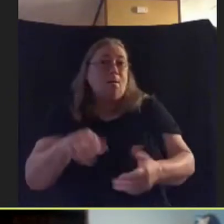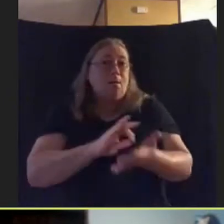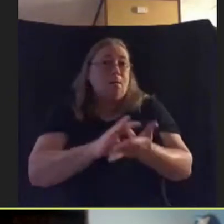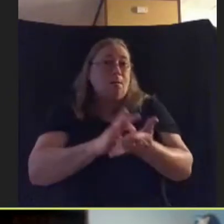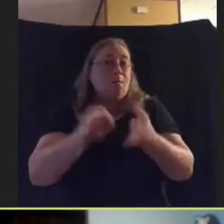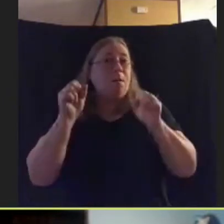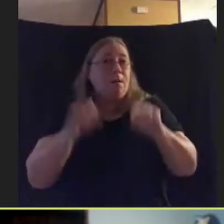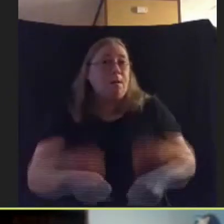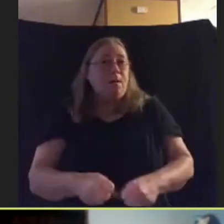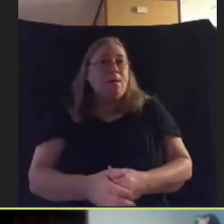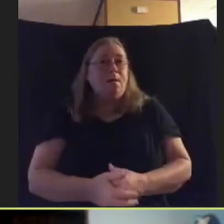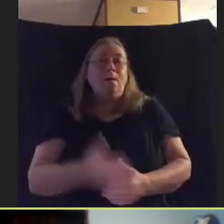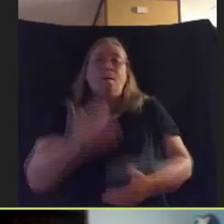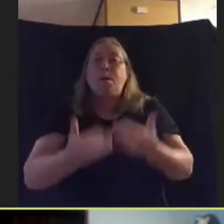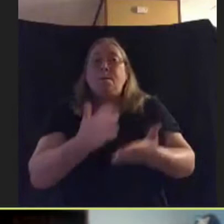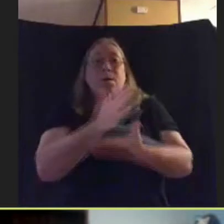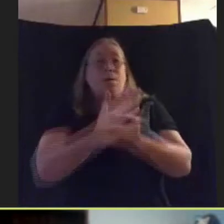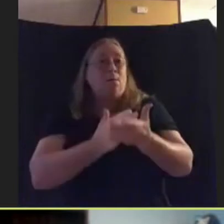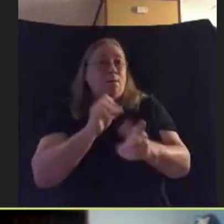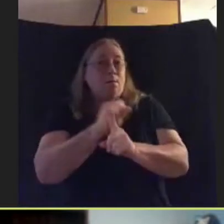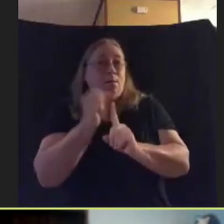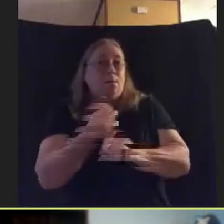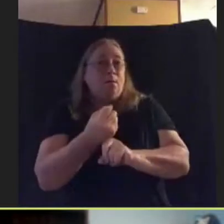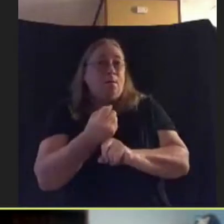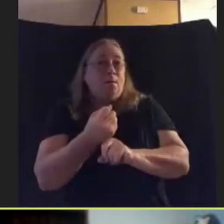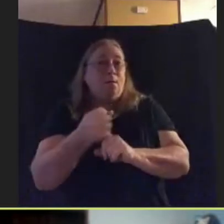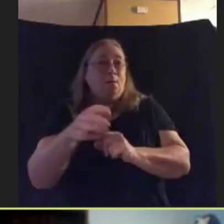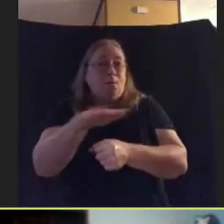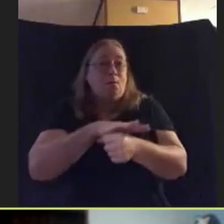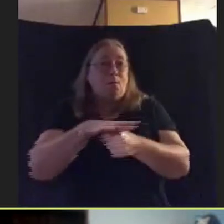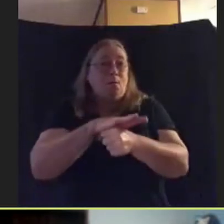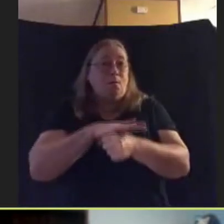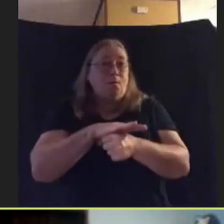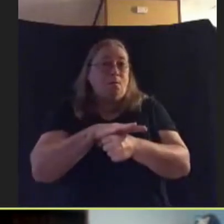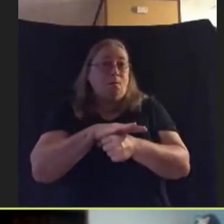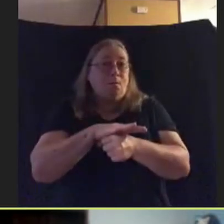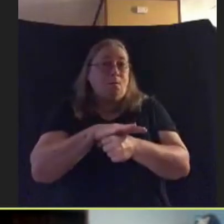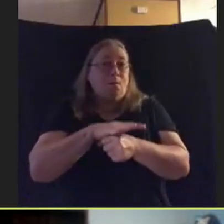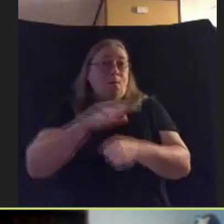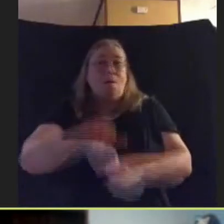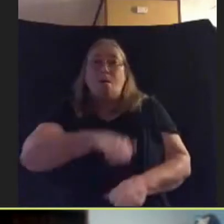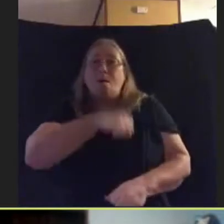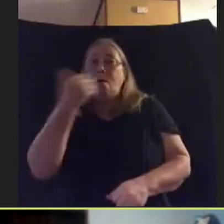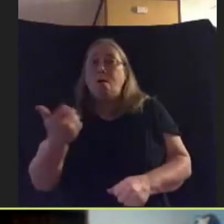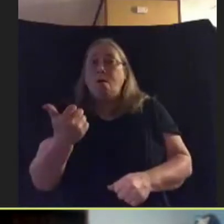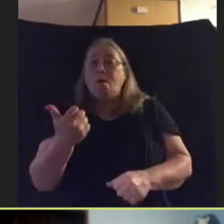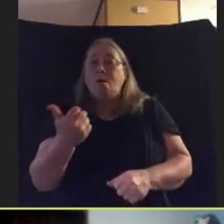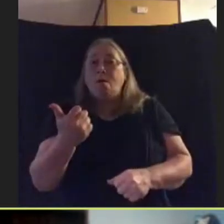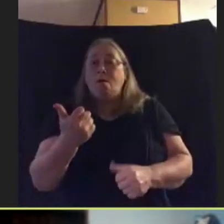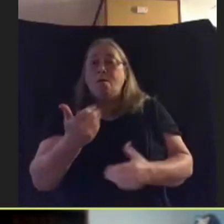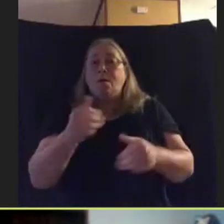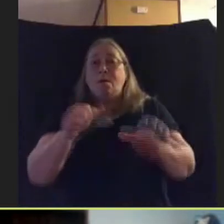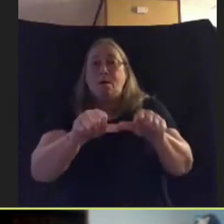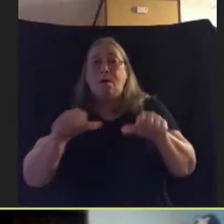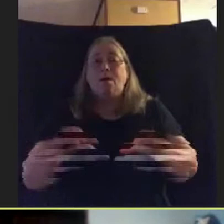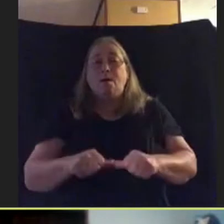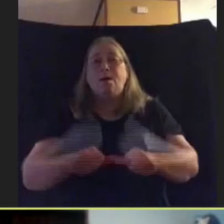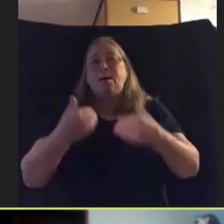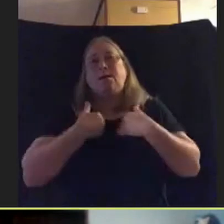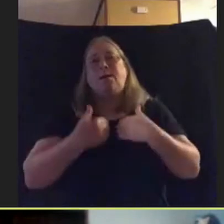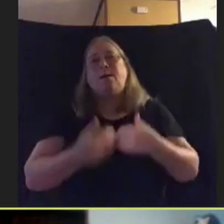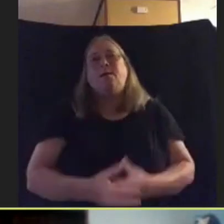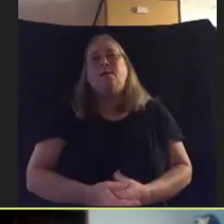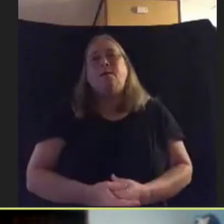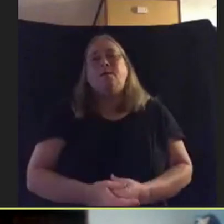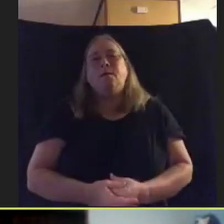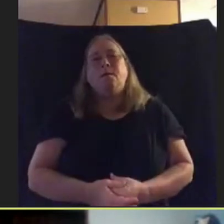it may be to the local FQHC or some of the other clinics in the area. So, you know, right